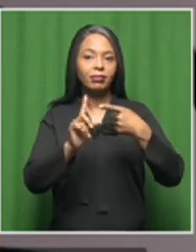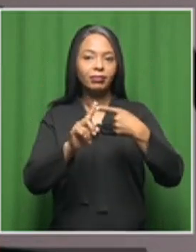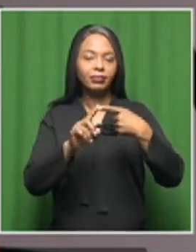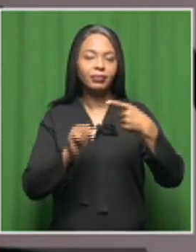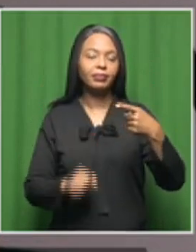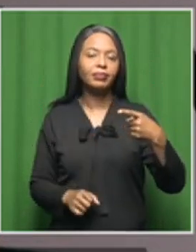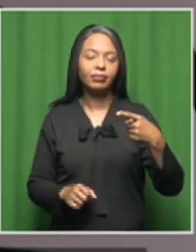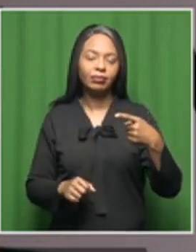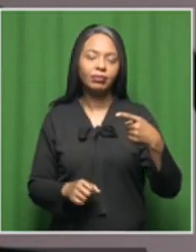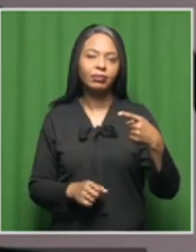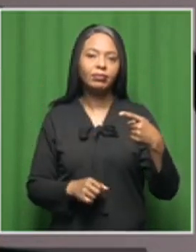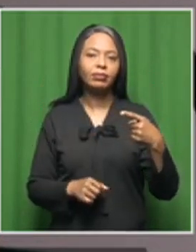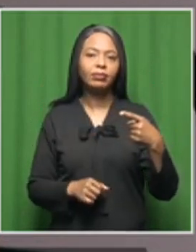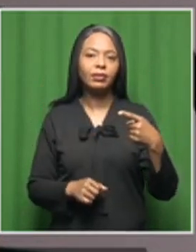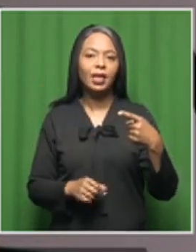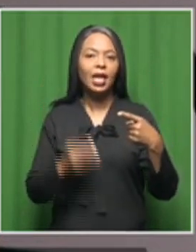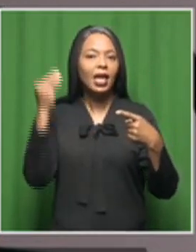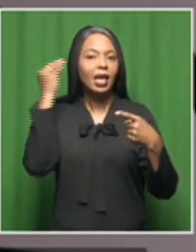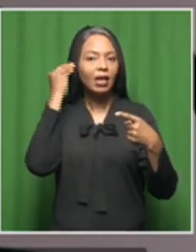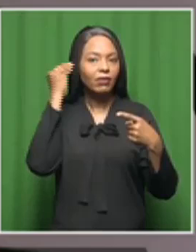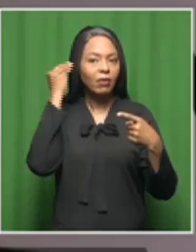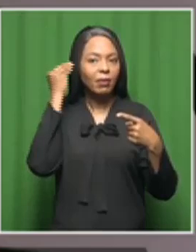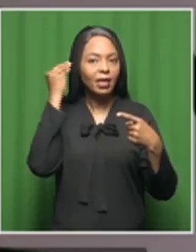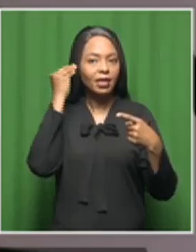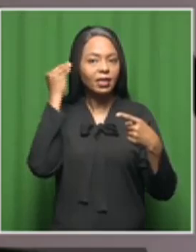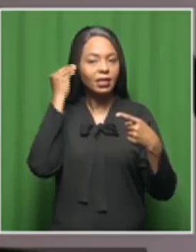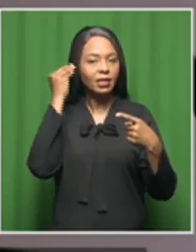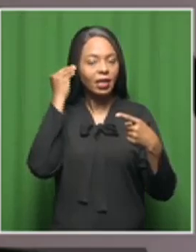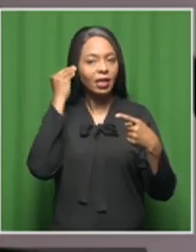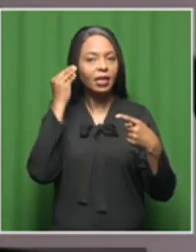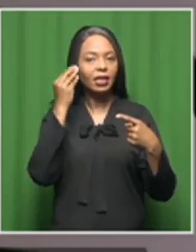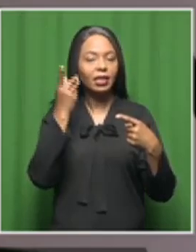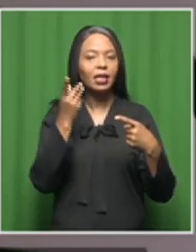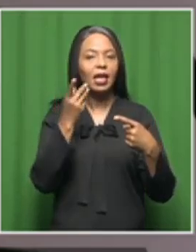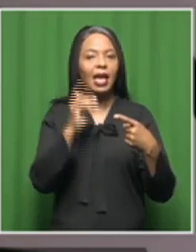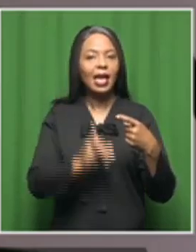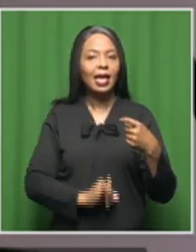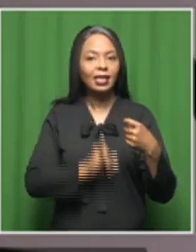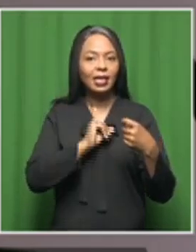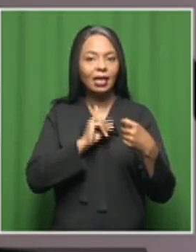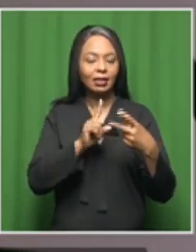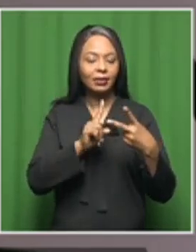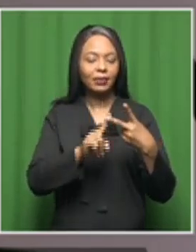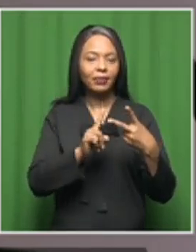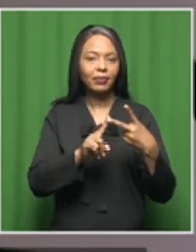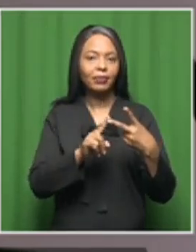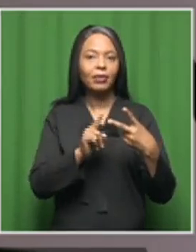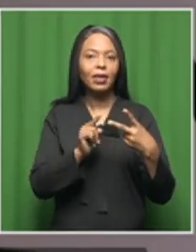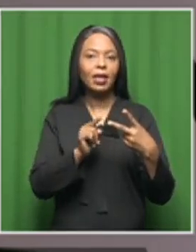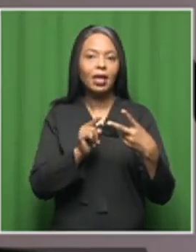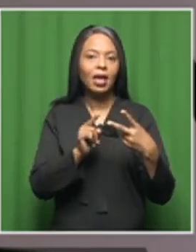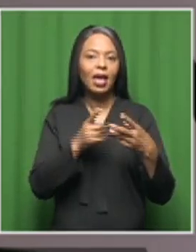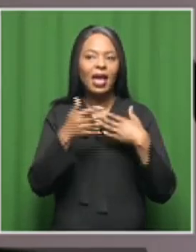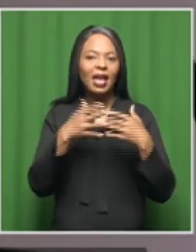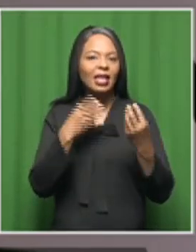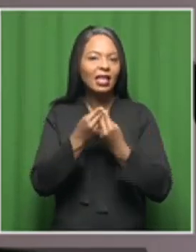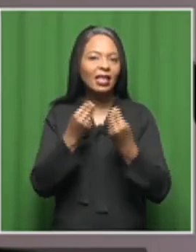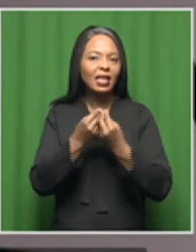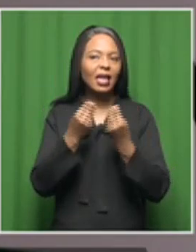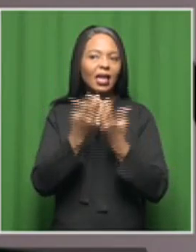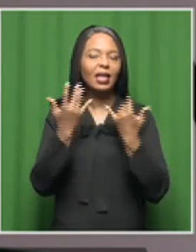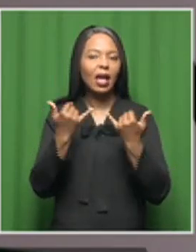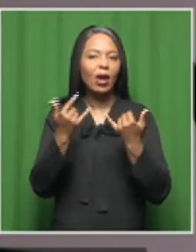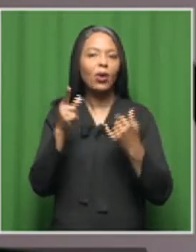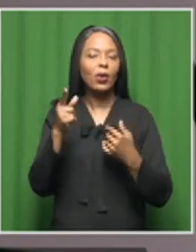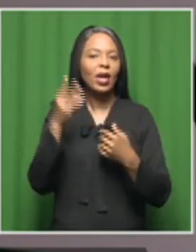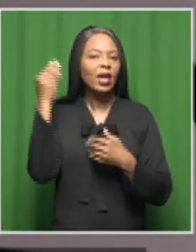on information integrity, looking at anything from information integrity in reporting,